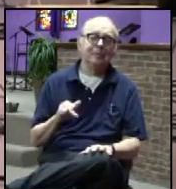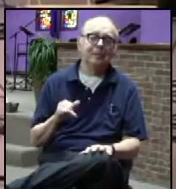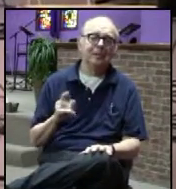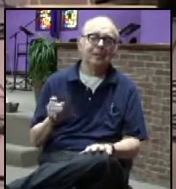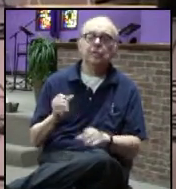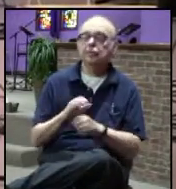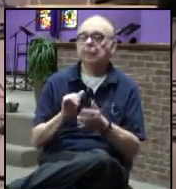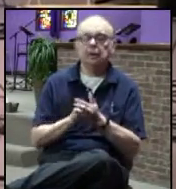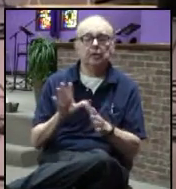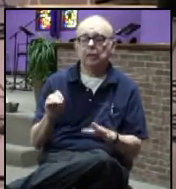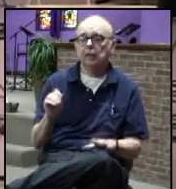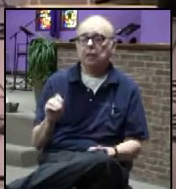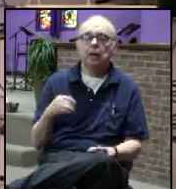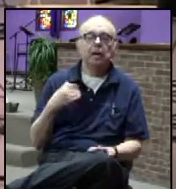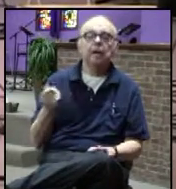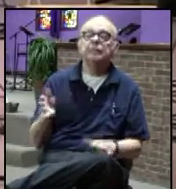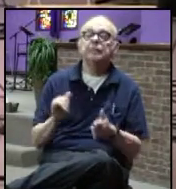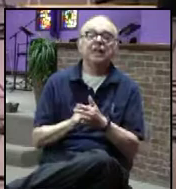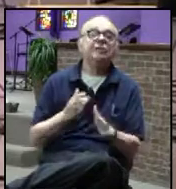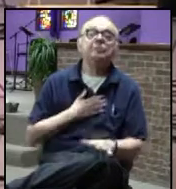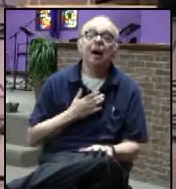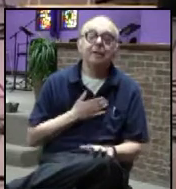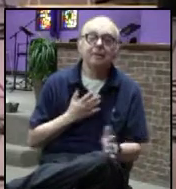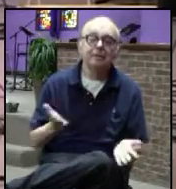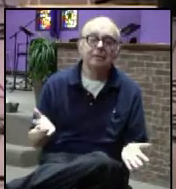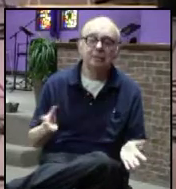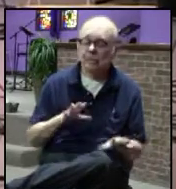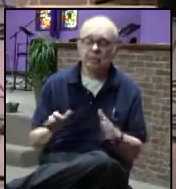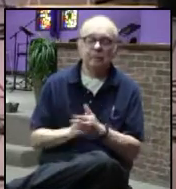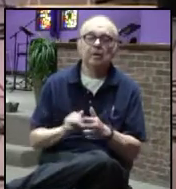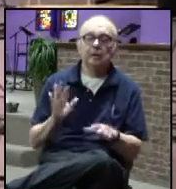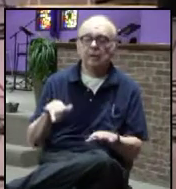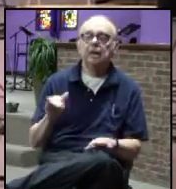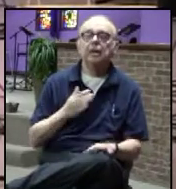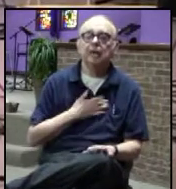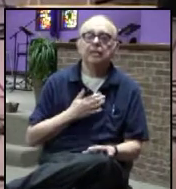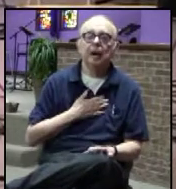Did you make it? Oh, yeah, it's mine. Did you do this? Oh, yeah,